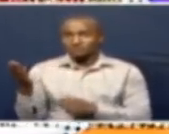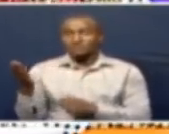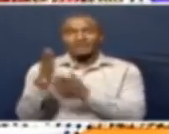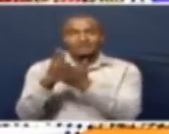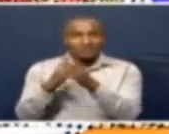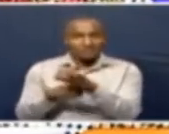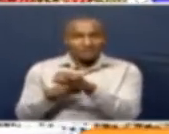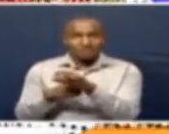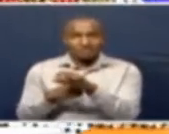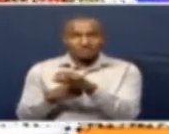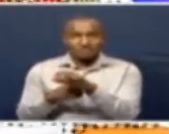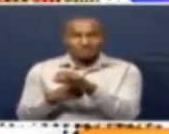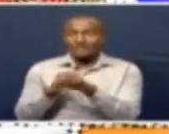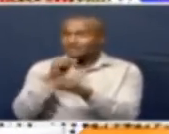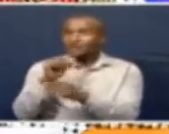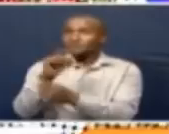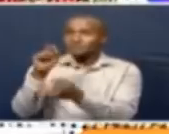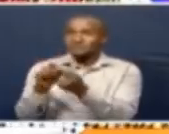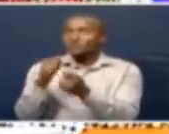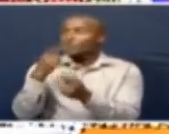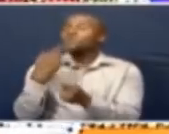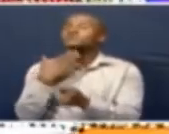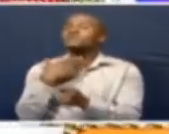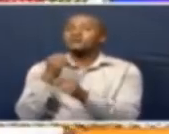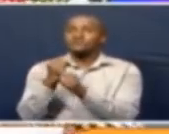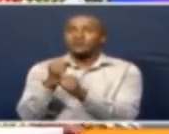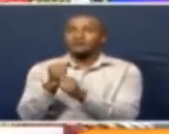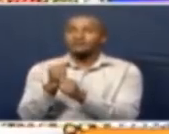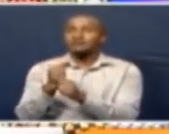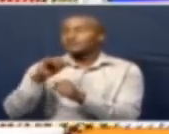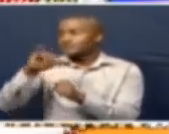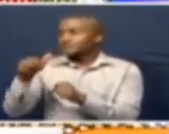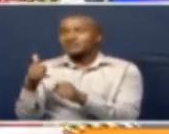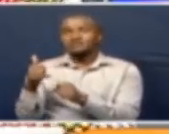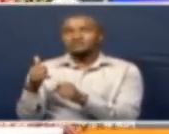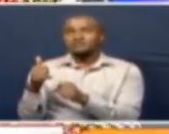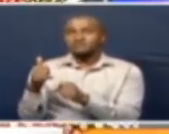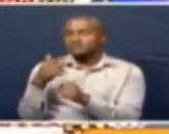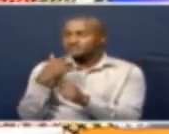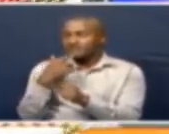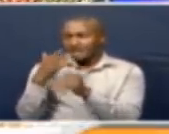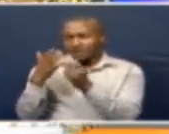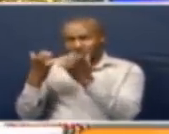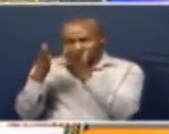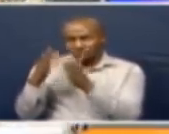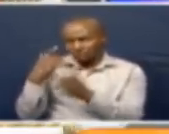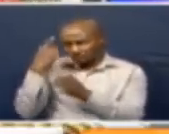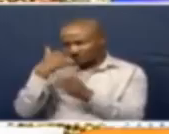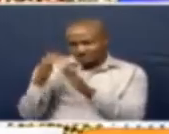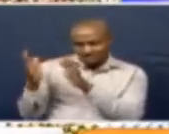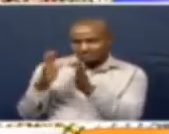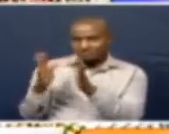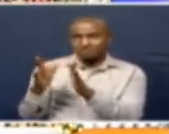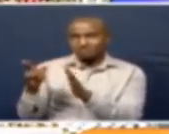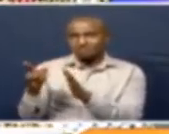Sometimes they're not specific on who they want to work with, so they just go on a particular look because they know that this look will send my brand